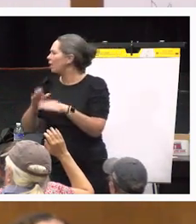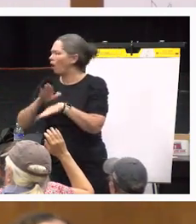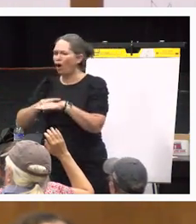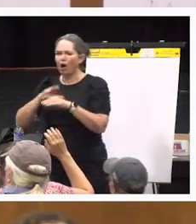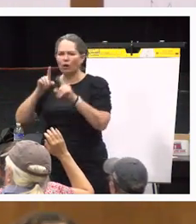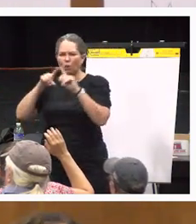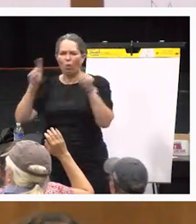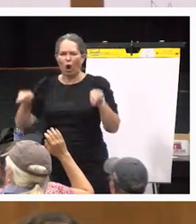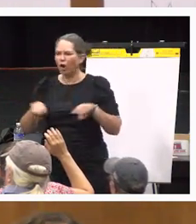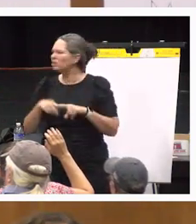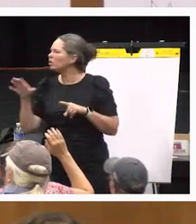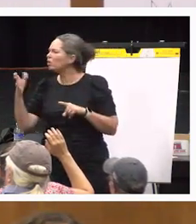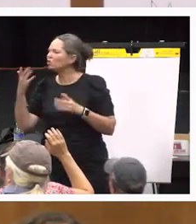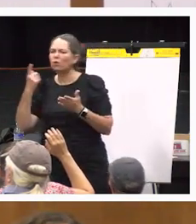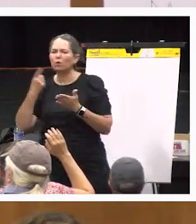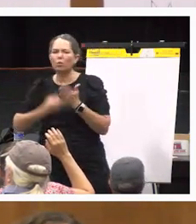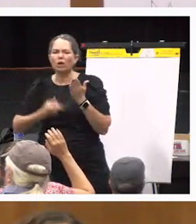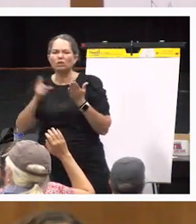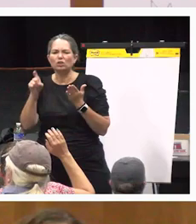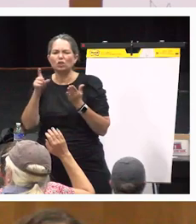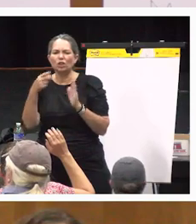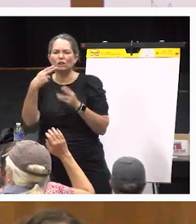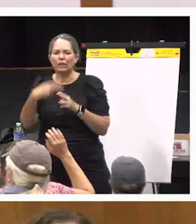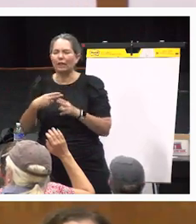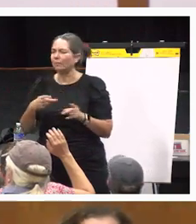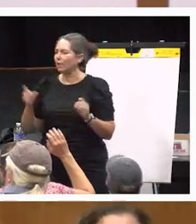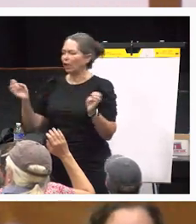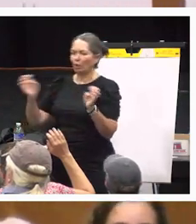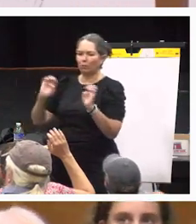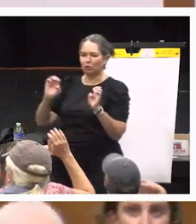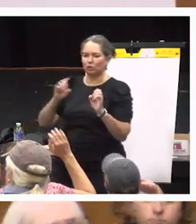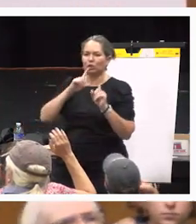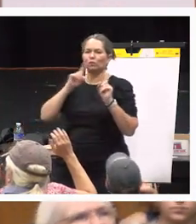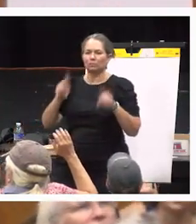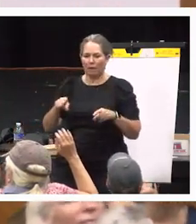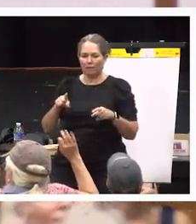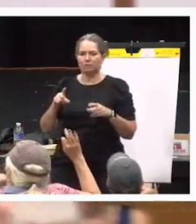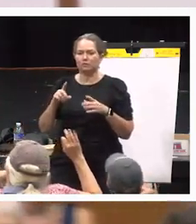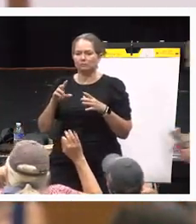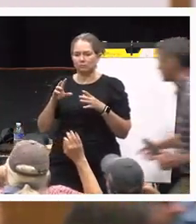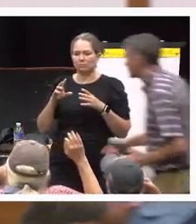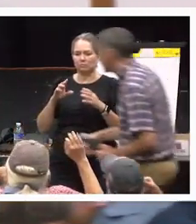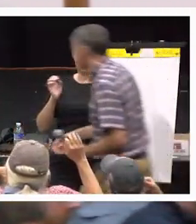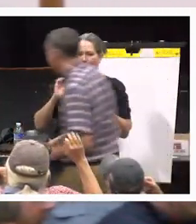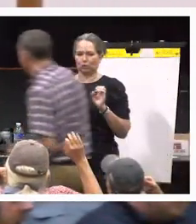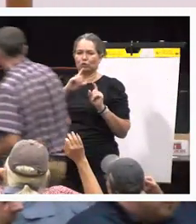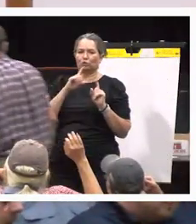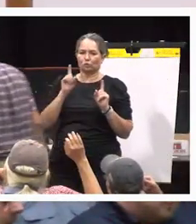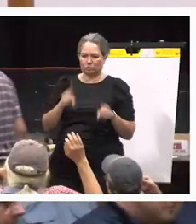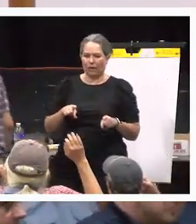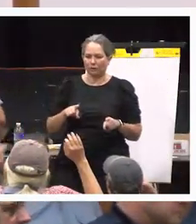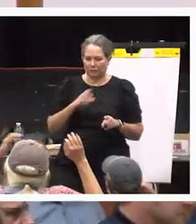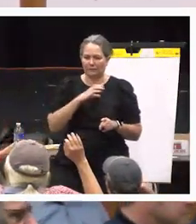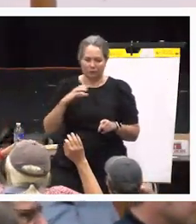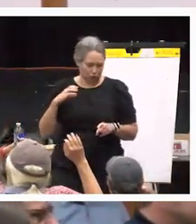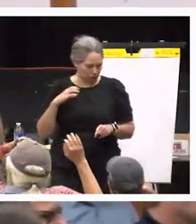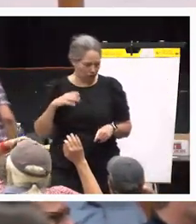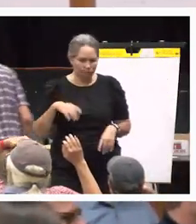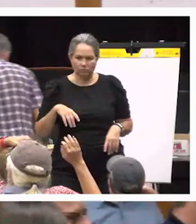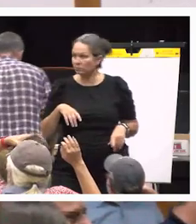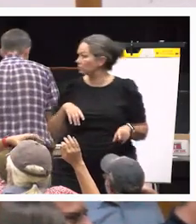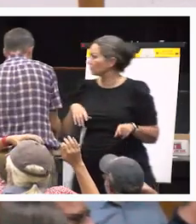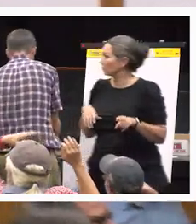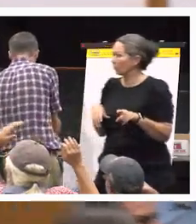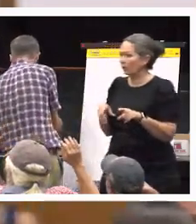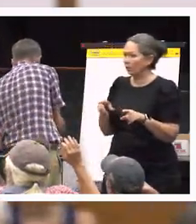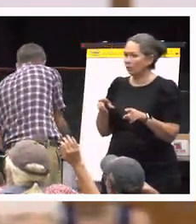What's the name that you give it? Emergency Response Commission. Okay, John, could you write that Emergency Response Commission? And